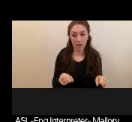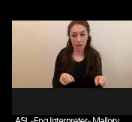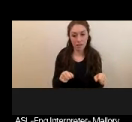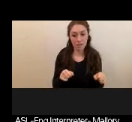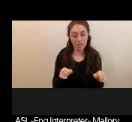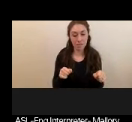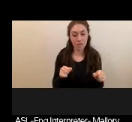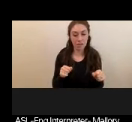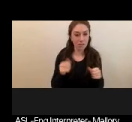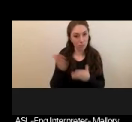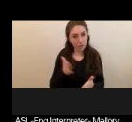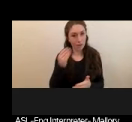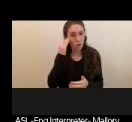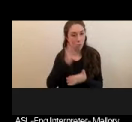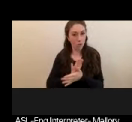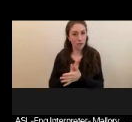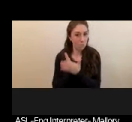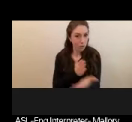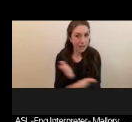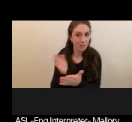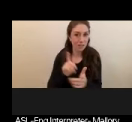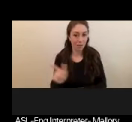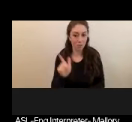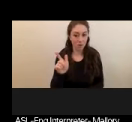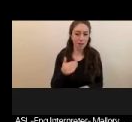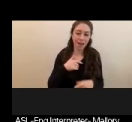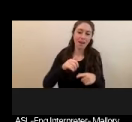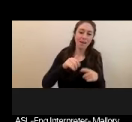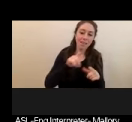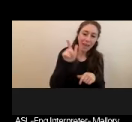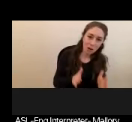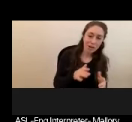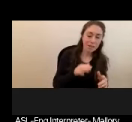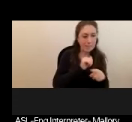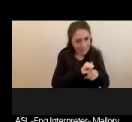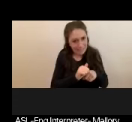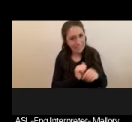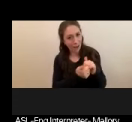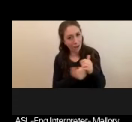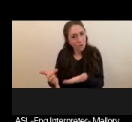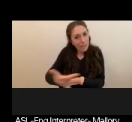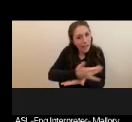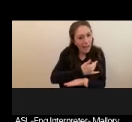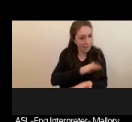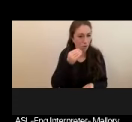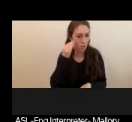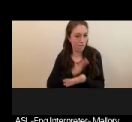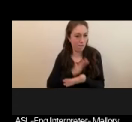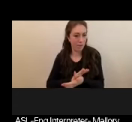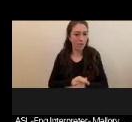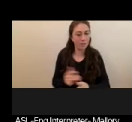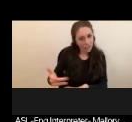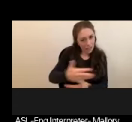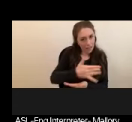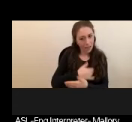take their home movies to those libraries, which we had trained the librarians on intake and all of that. And they collected home movies there, which we